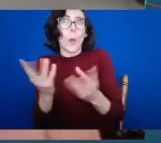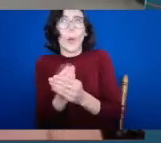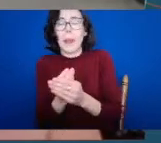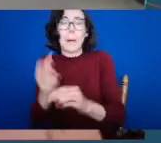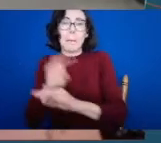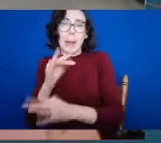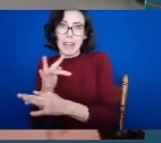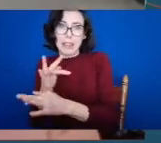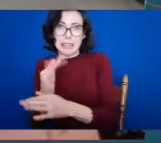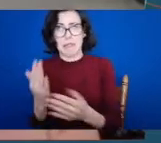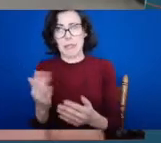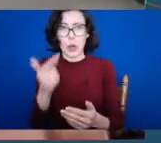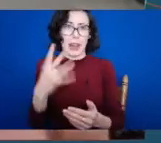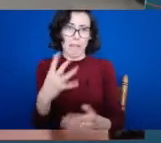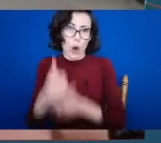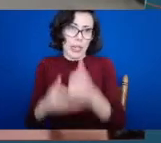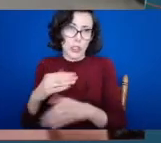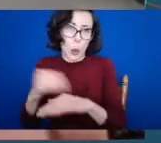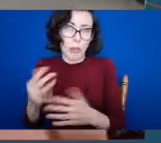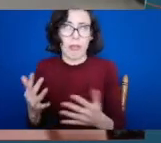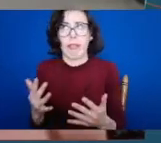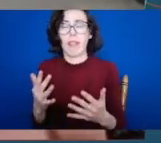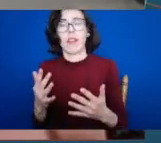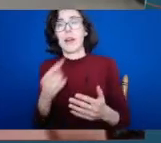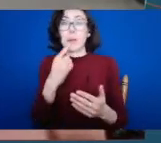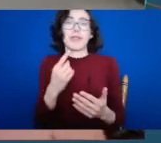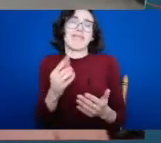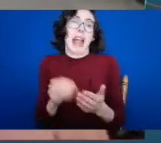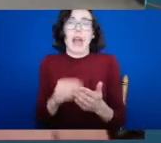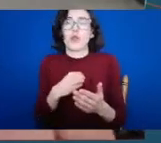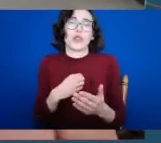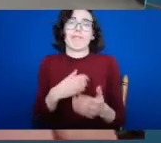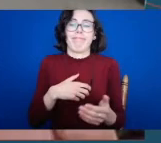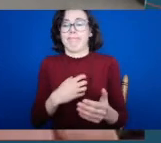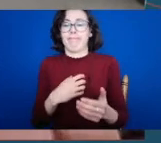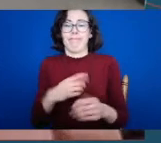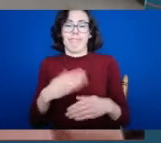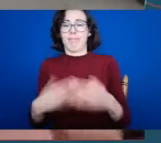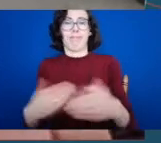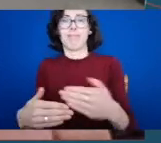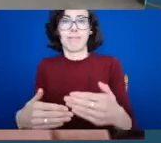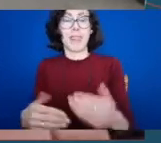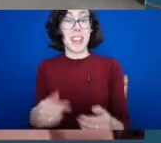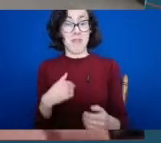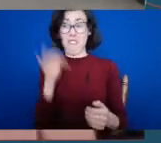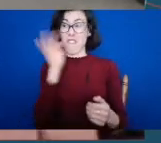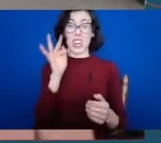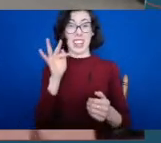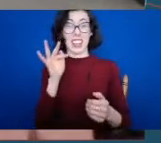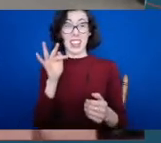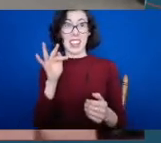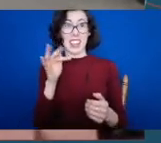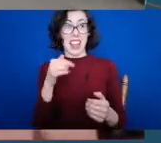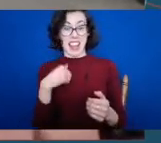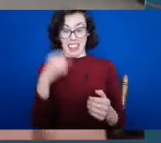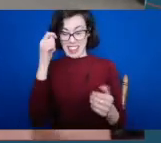age. I've kind of had to adapt like everyone else. I suppose for me it's kind of funny because I think it's kind of come full circle